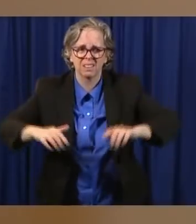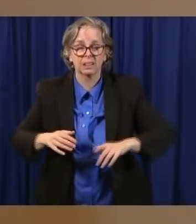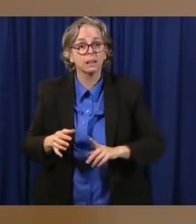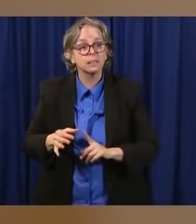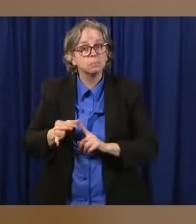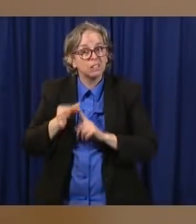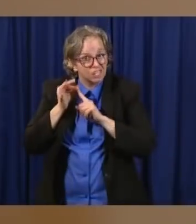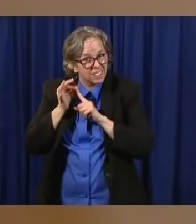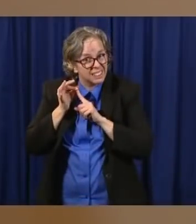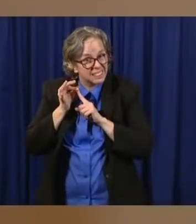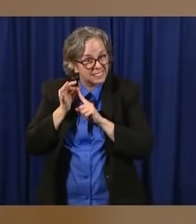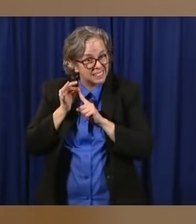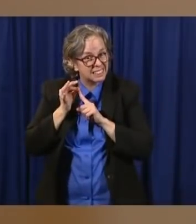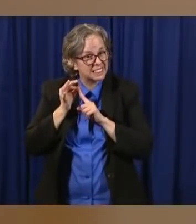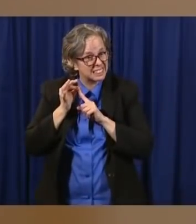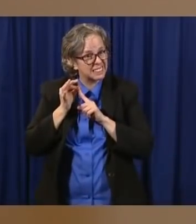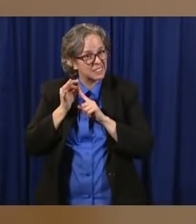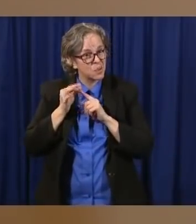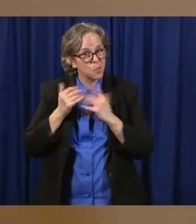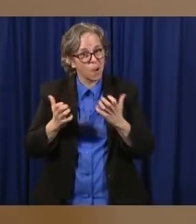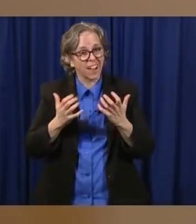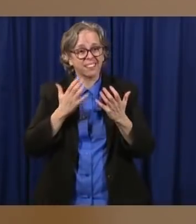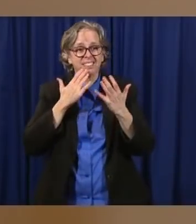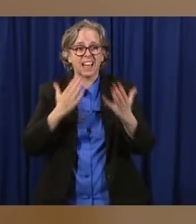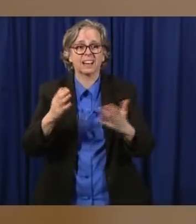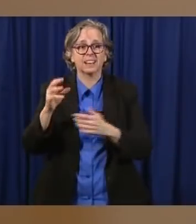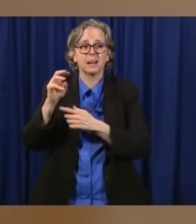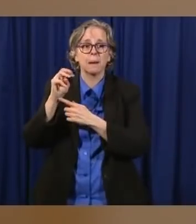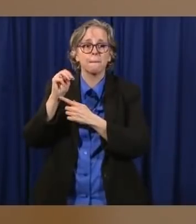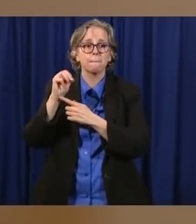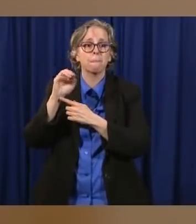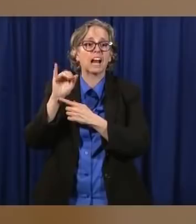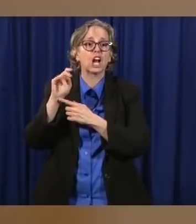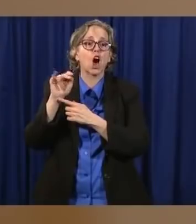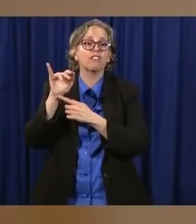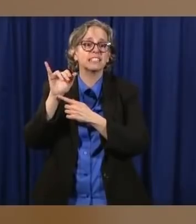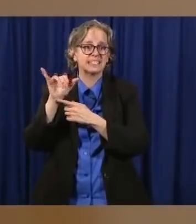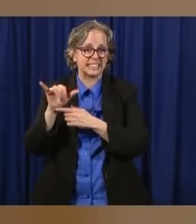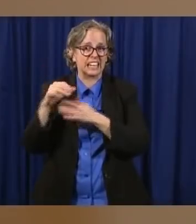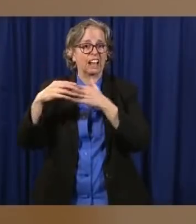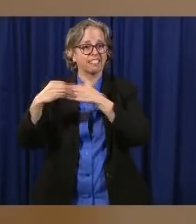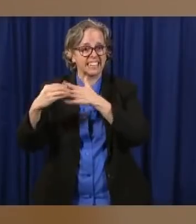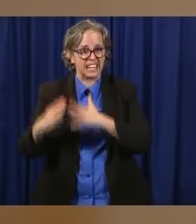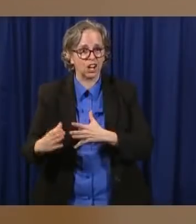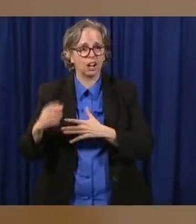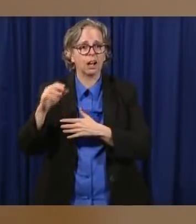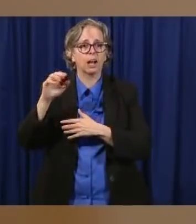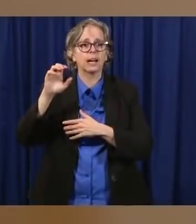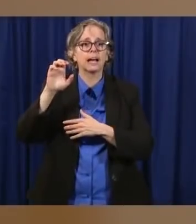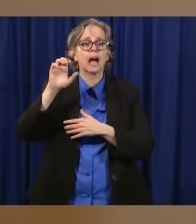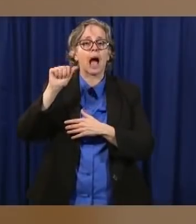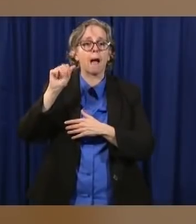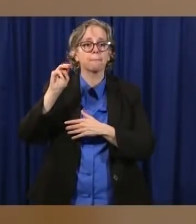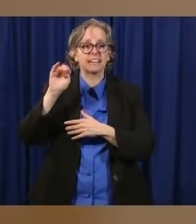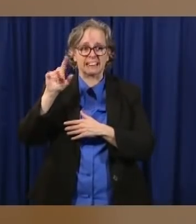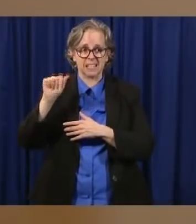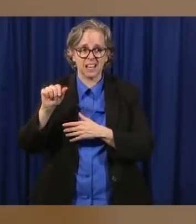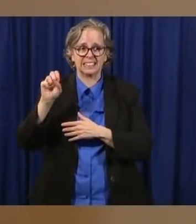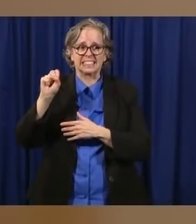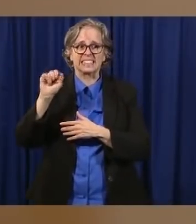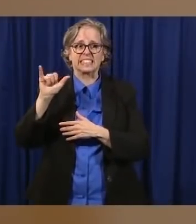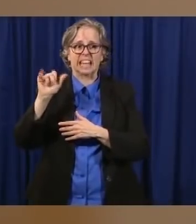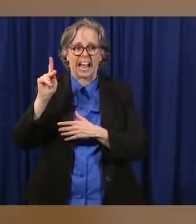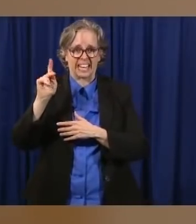so, I want to thank Minority Leader Amelia Sykes. I know she's doing a lot to bring attention to this issue. Her background is